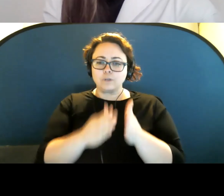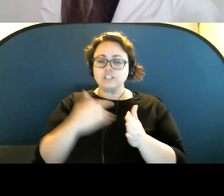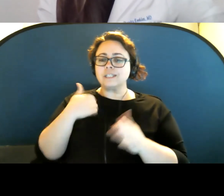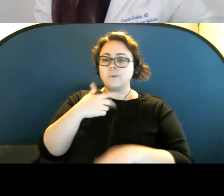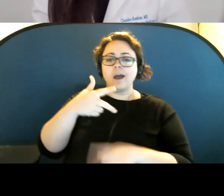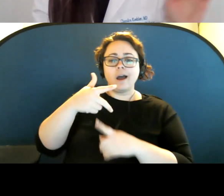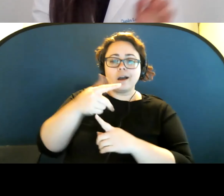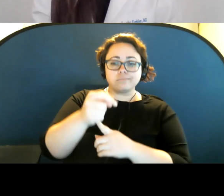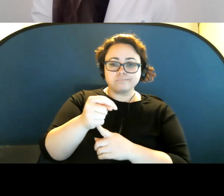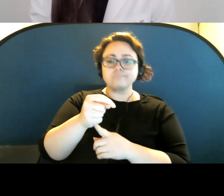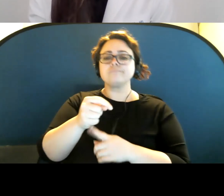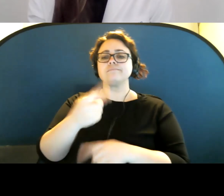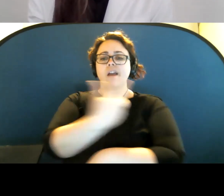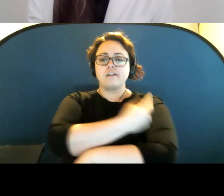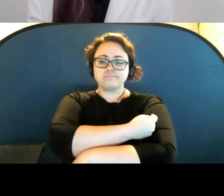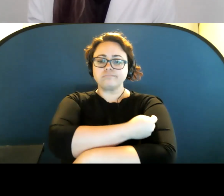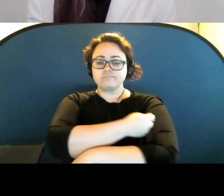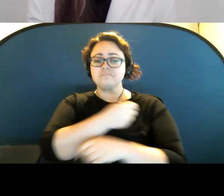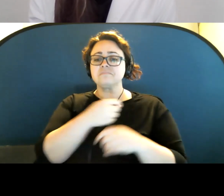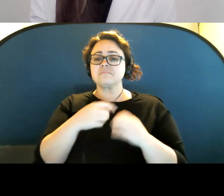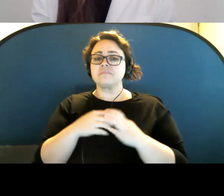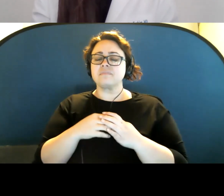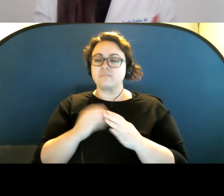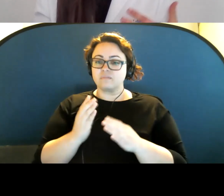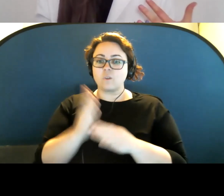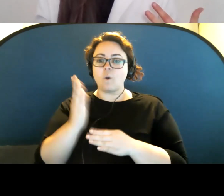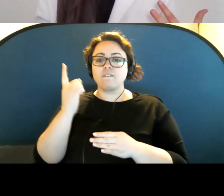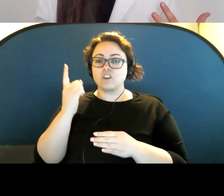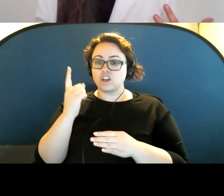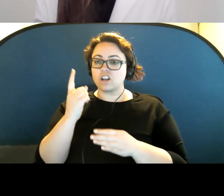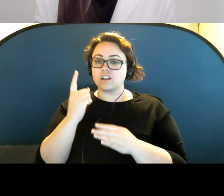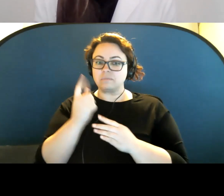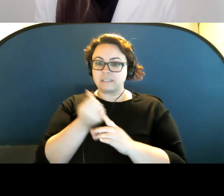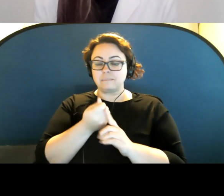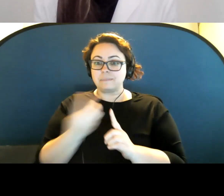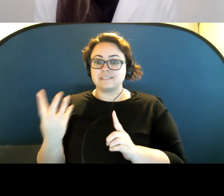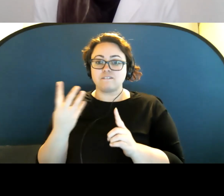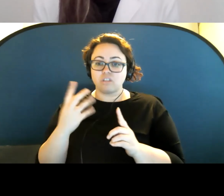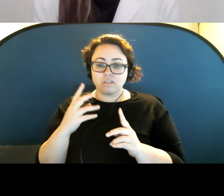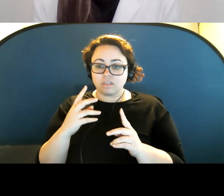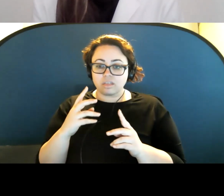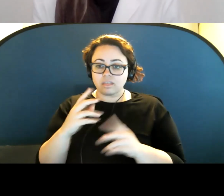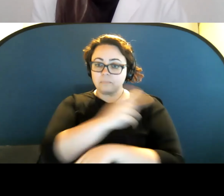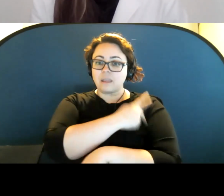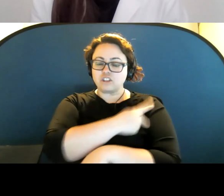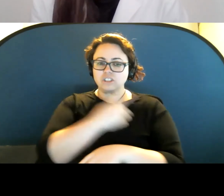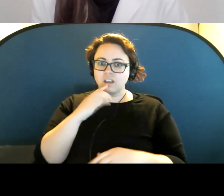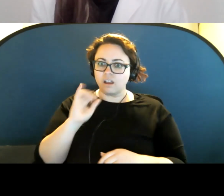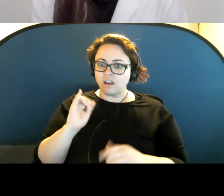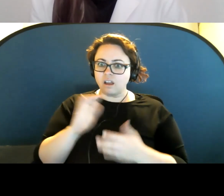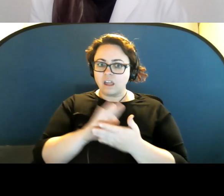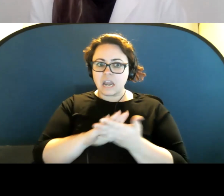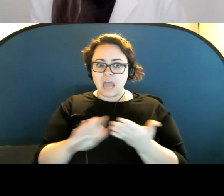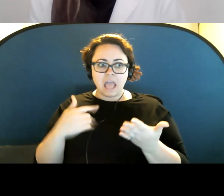door. And more than one of these residents remarked how amazing it was to breathe the fresh